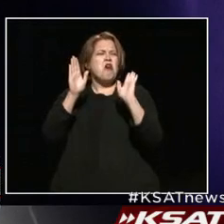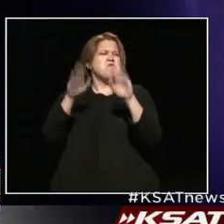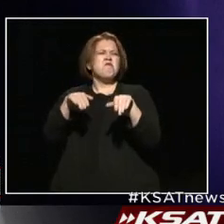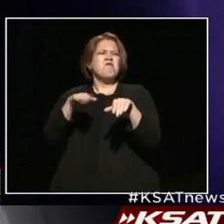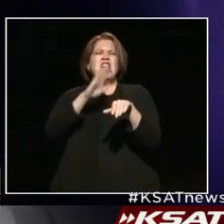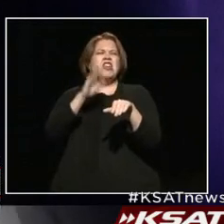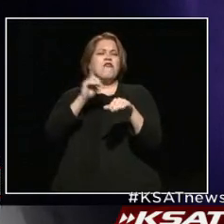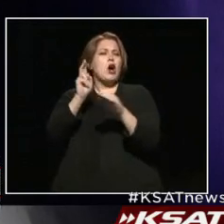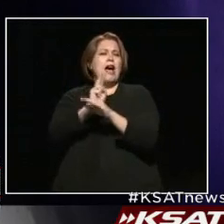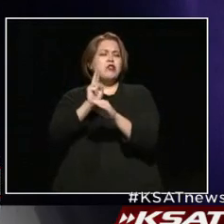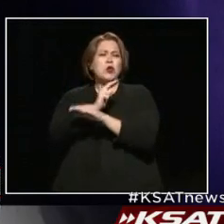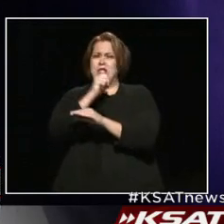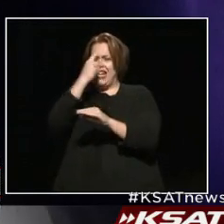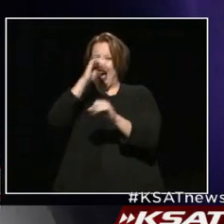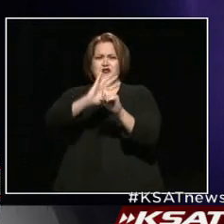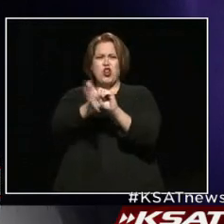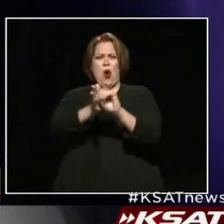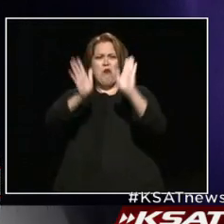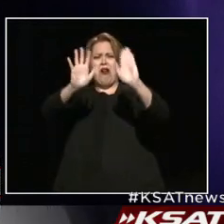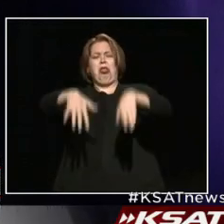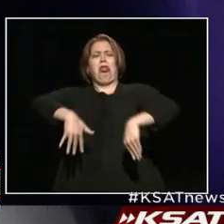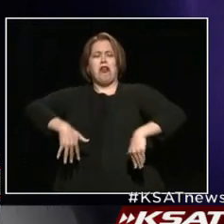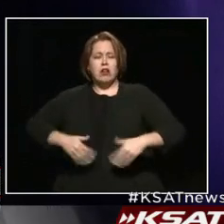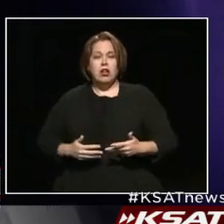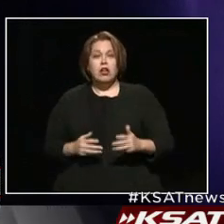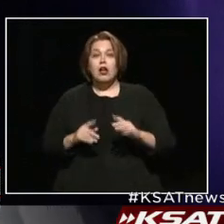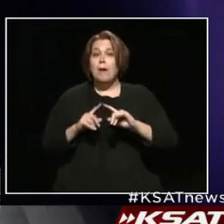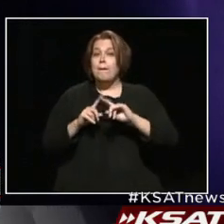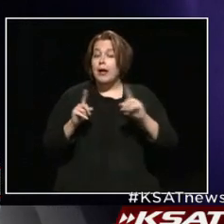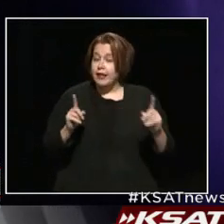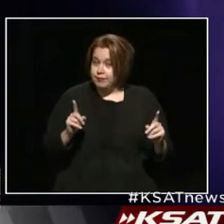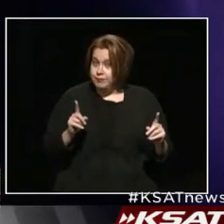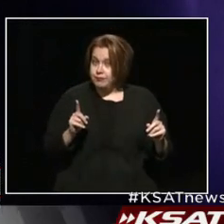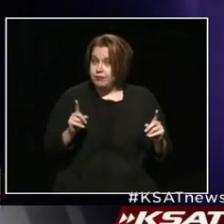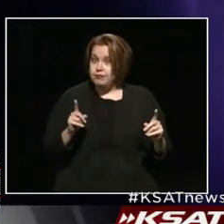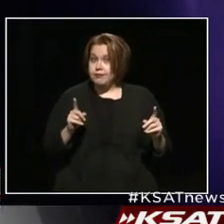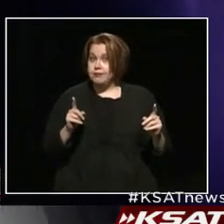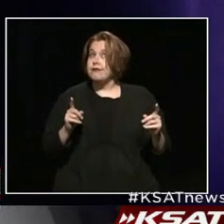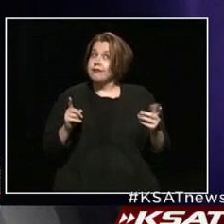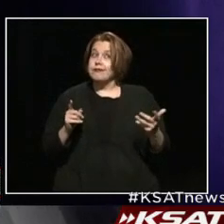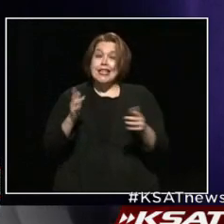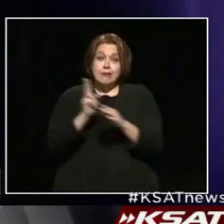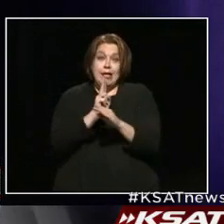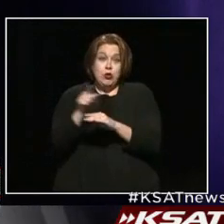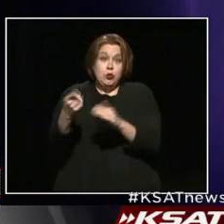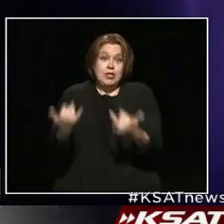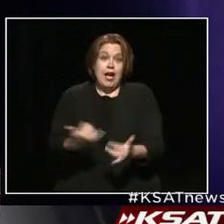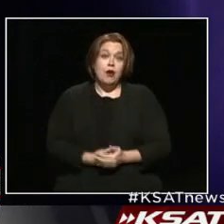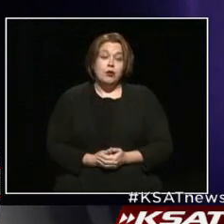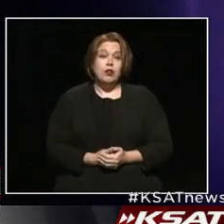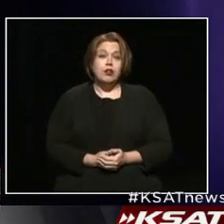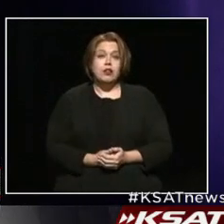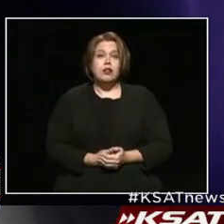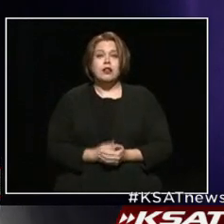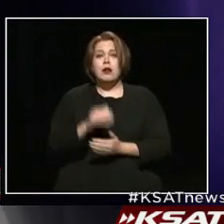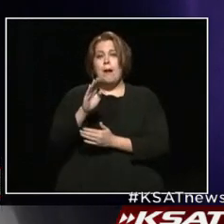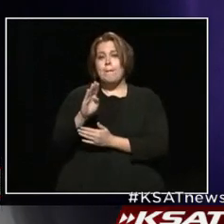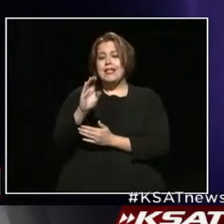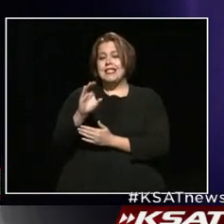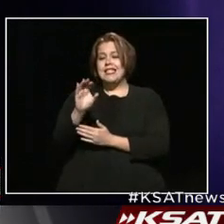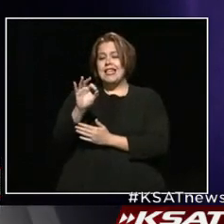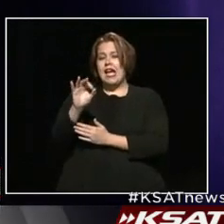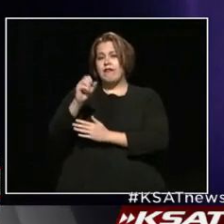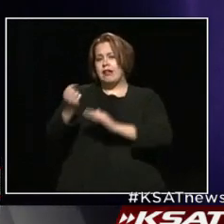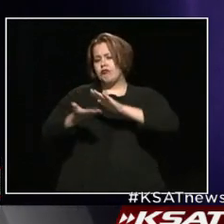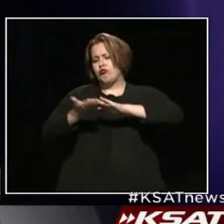use it, certainly not for the COVID as things went along, but it's certainly being used now. BCFS runs